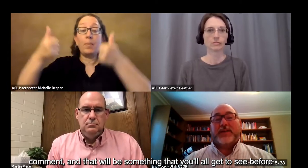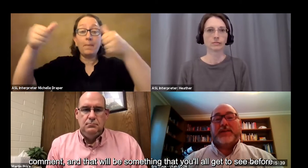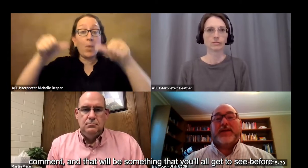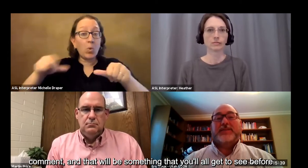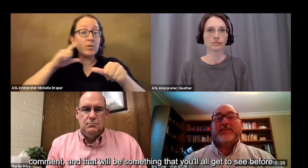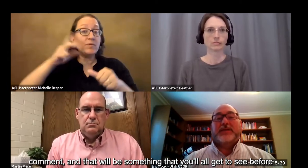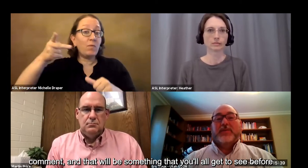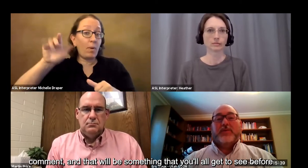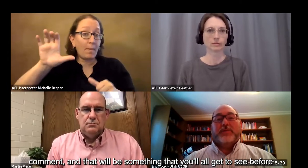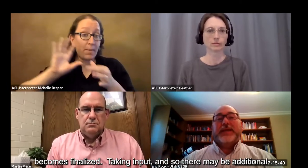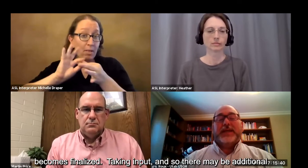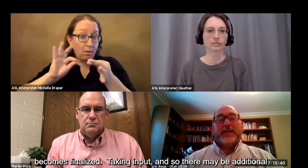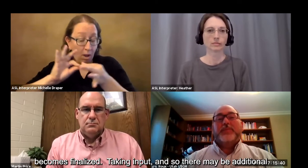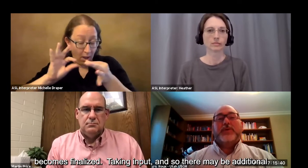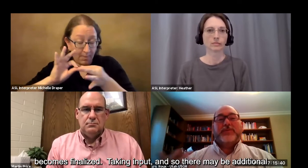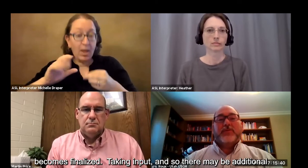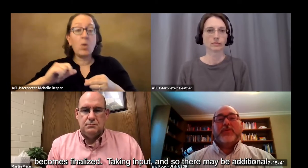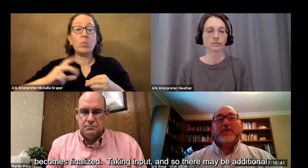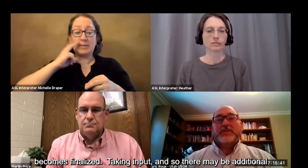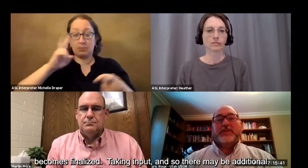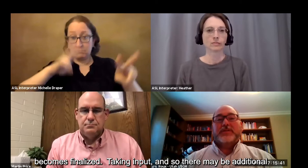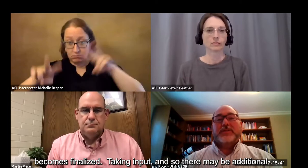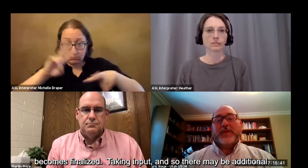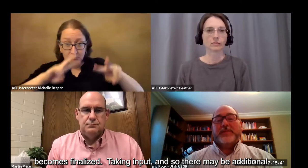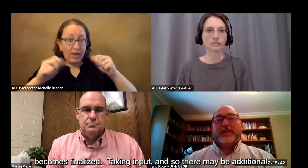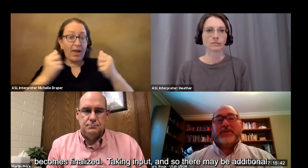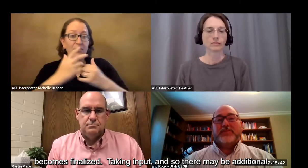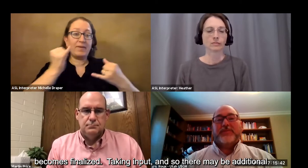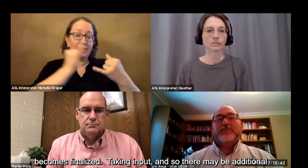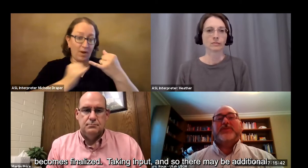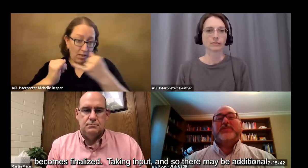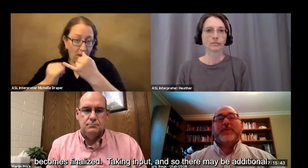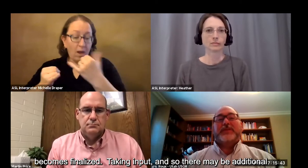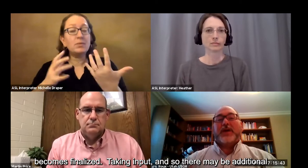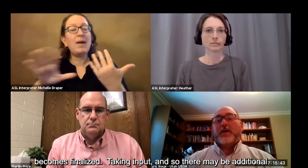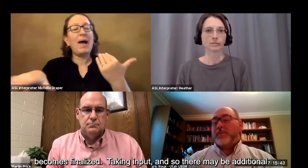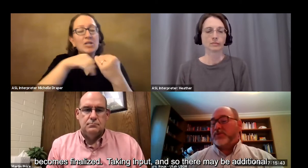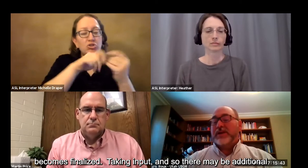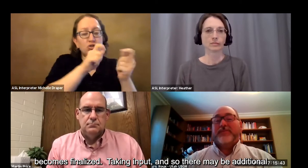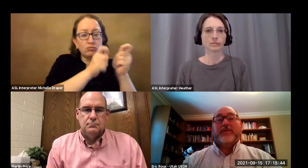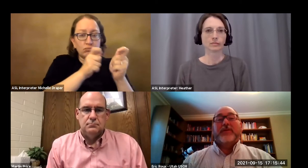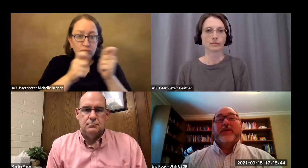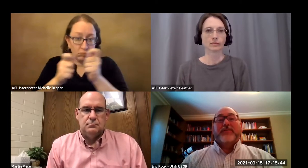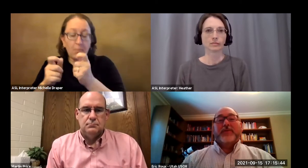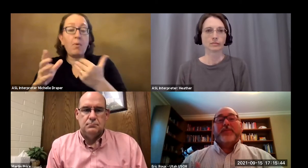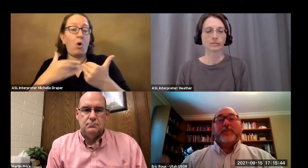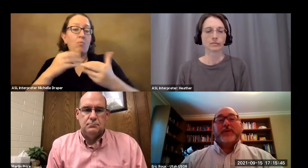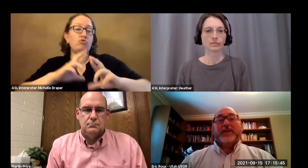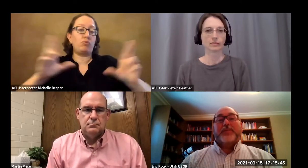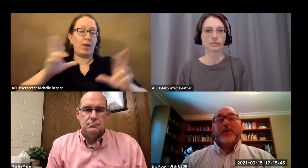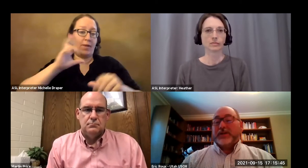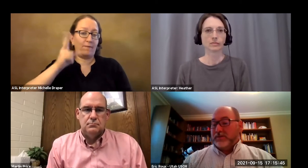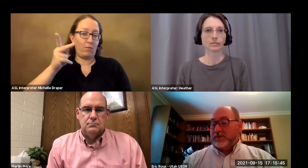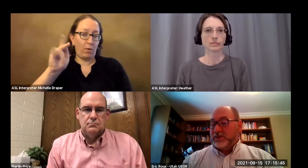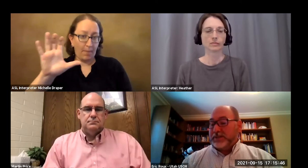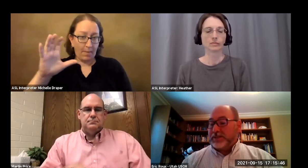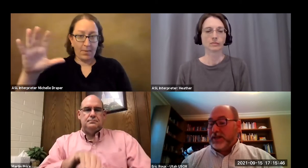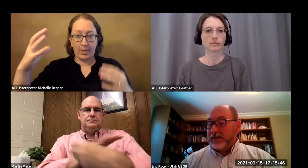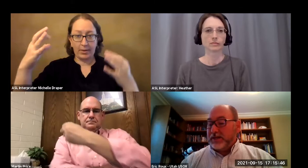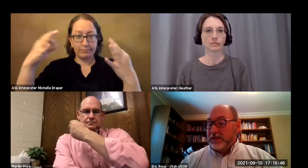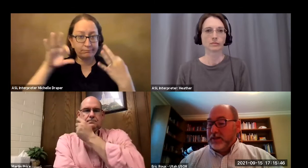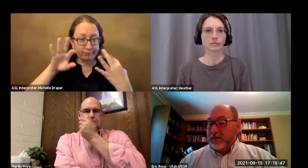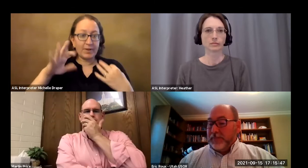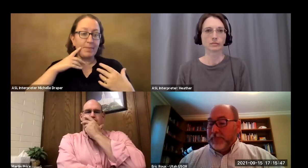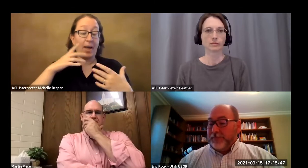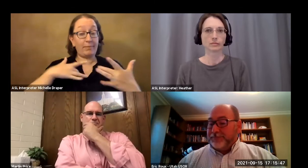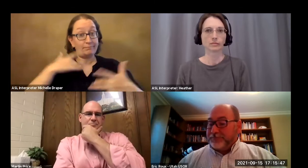becomes finalized, taking input, of course. And so there may be additional revisions, but it's almost ready for public input, which is